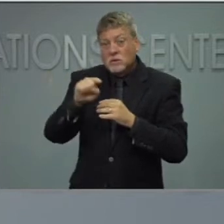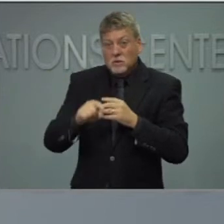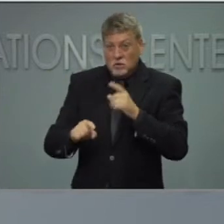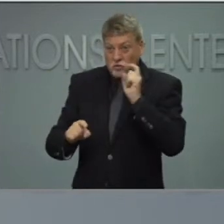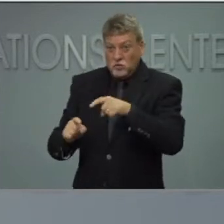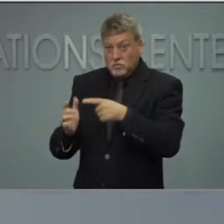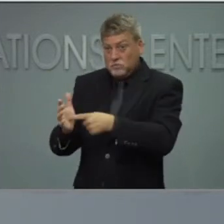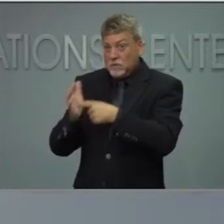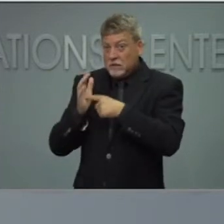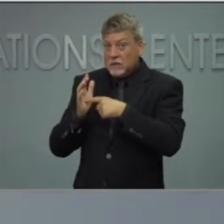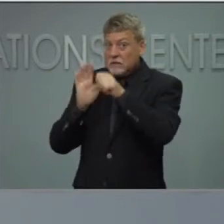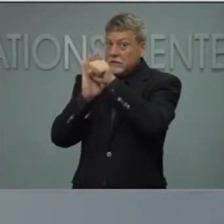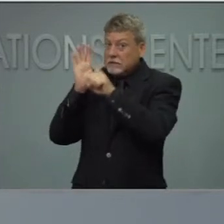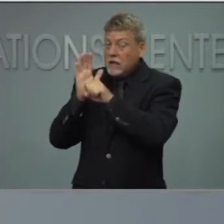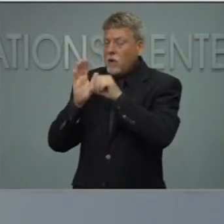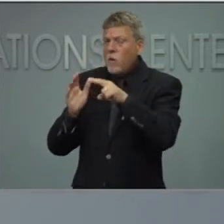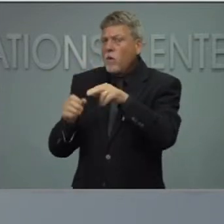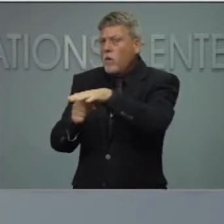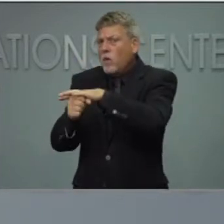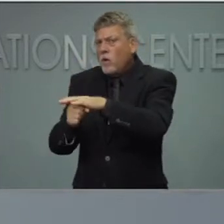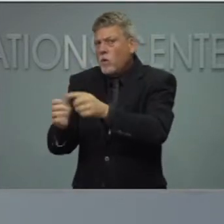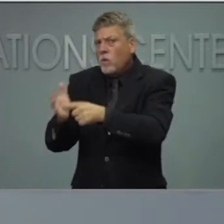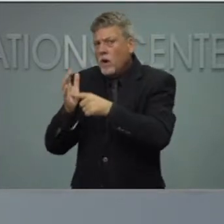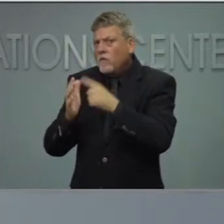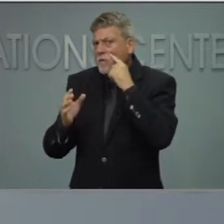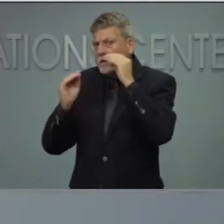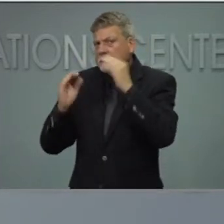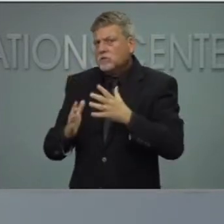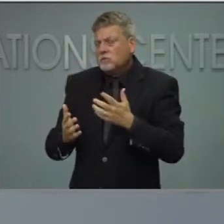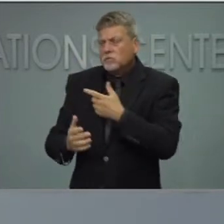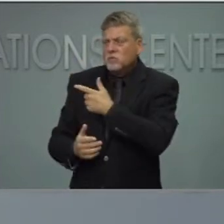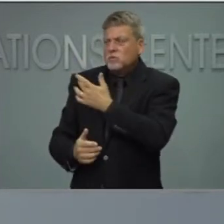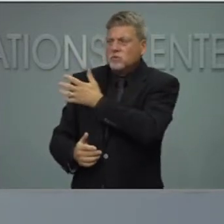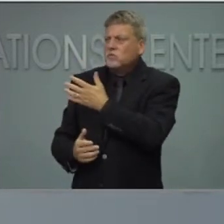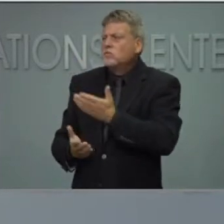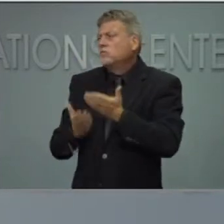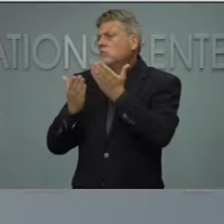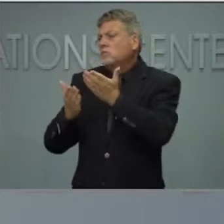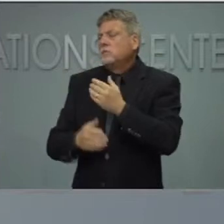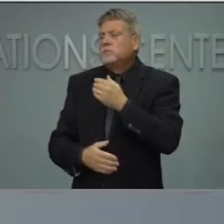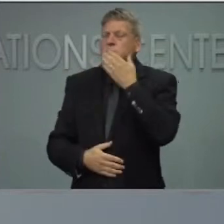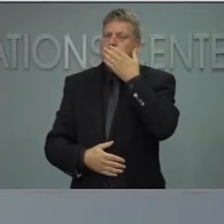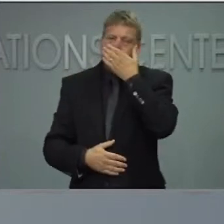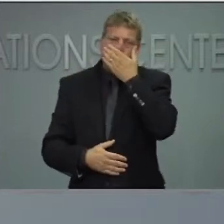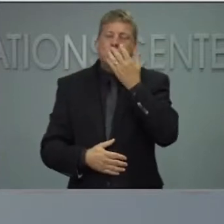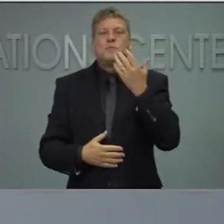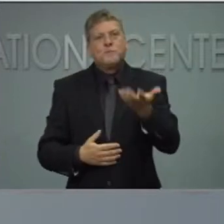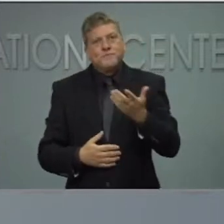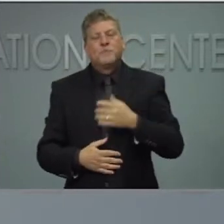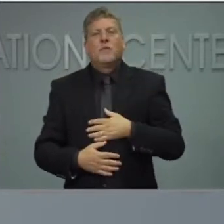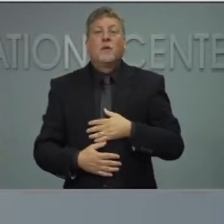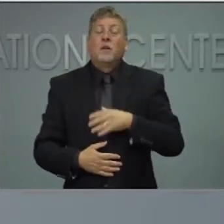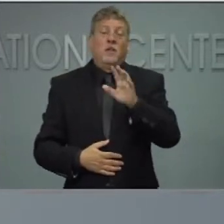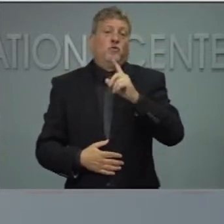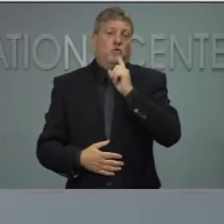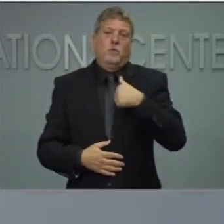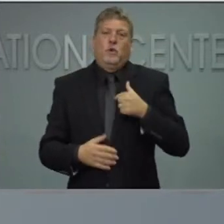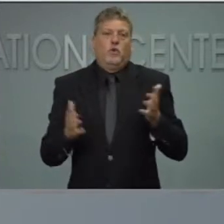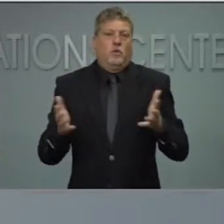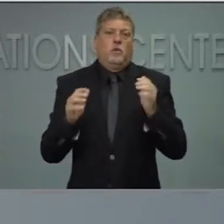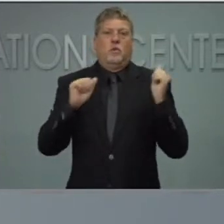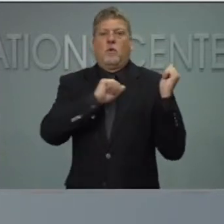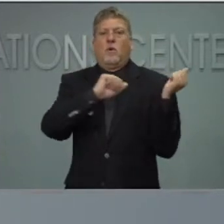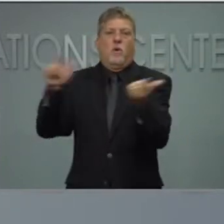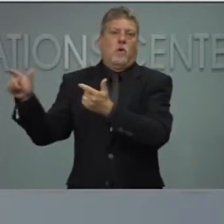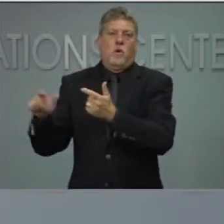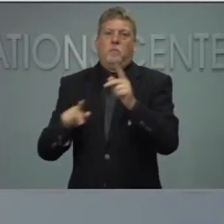should be mandated at the state level, at the local level? So we want to encourage all people to get